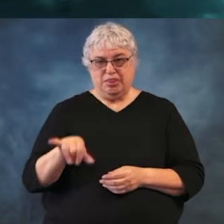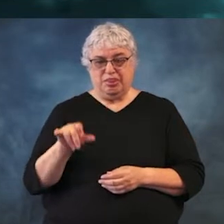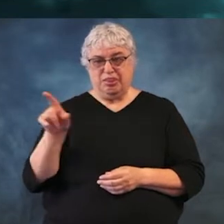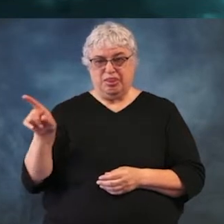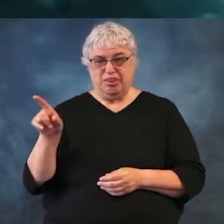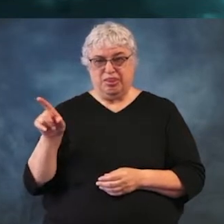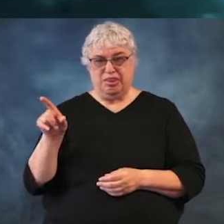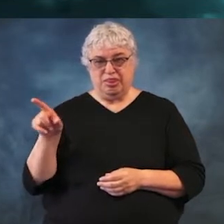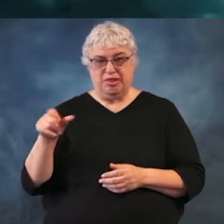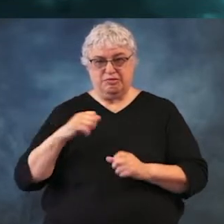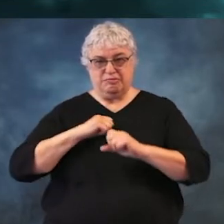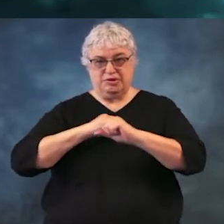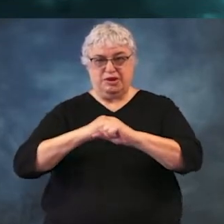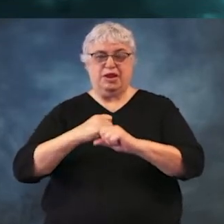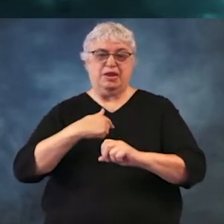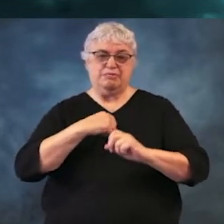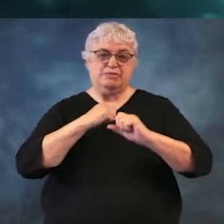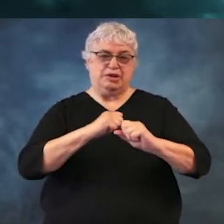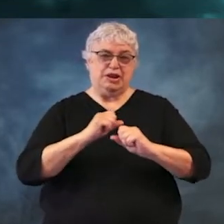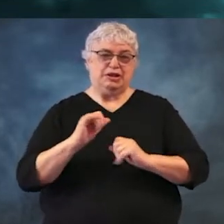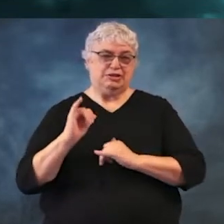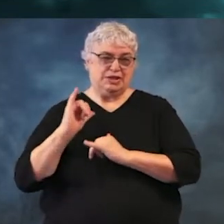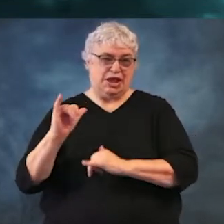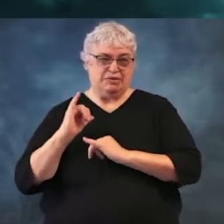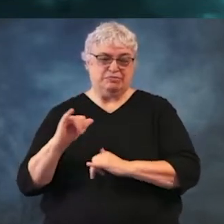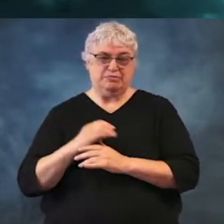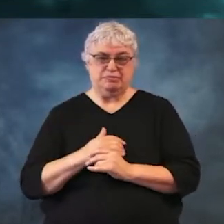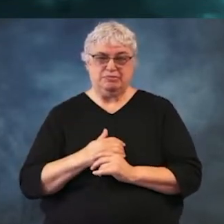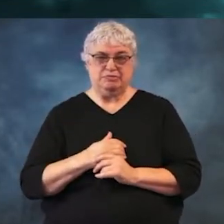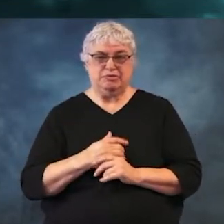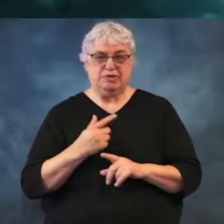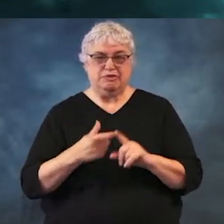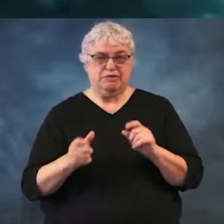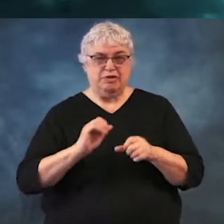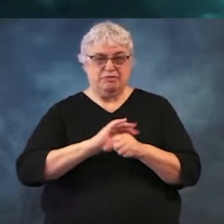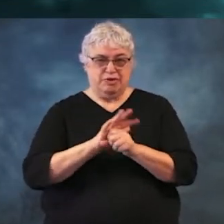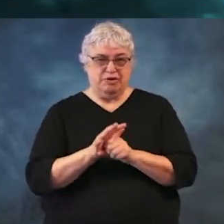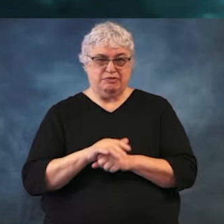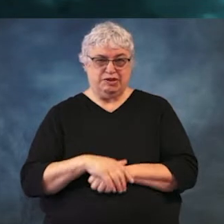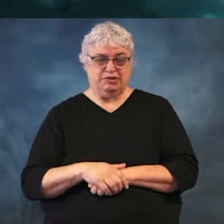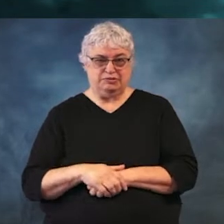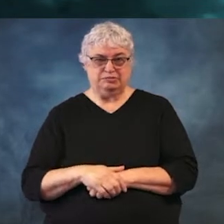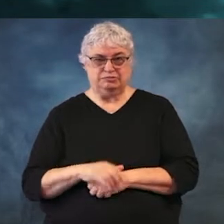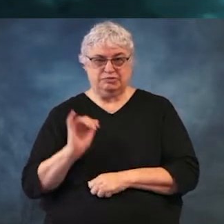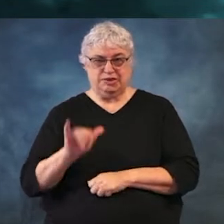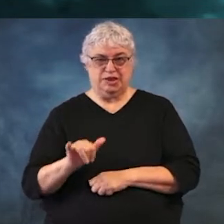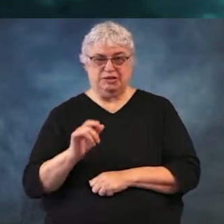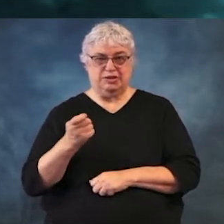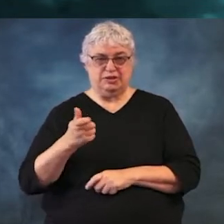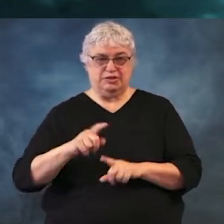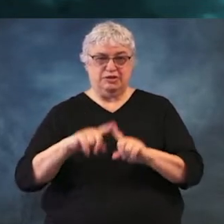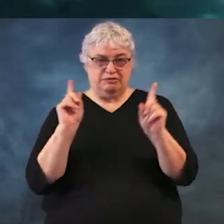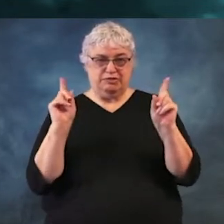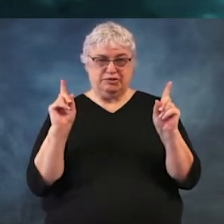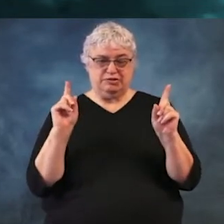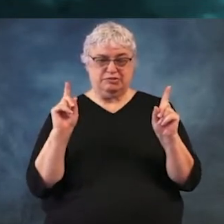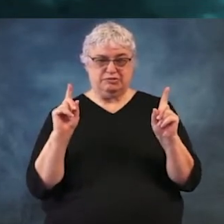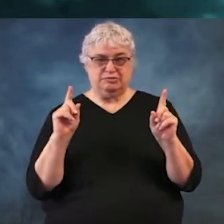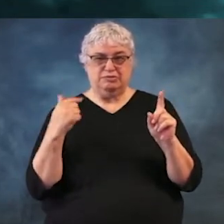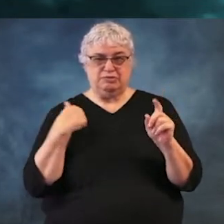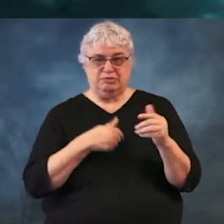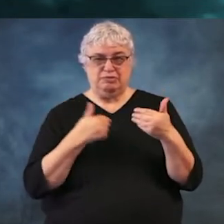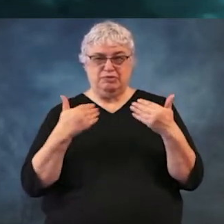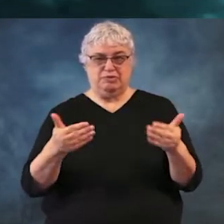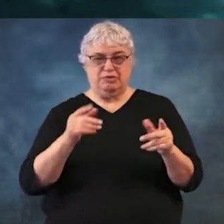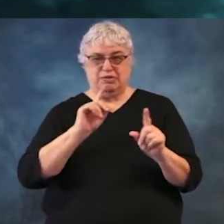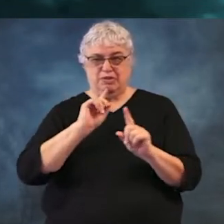they would be protected and I would be protected as well from a COVID standpoint. So that's definitely something that we went ahead